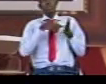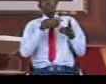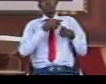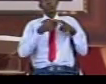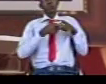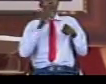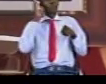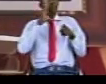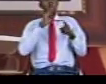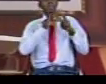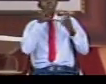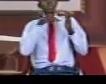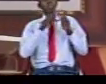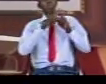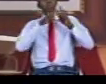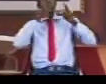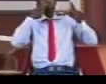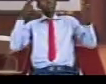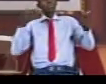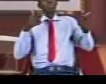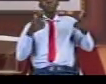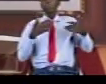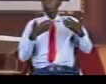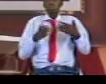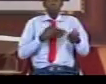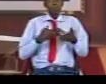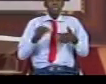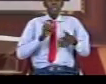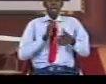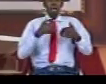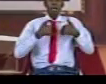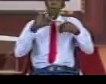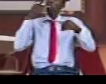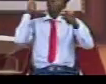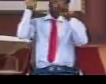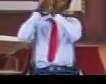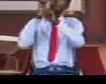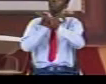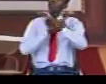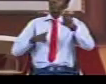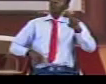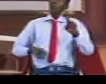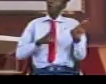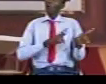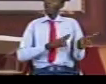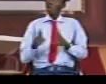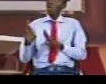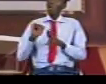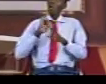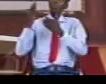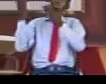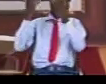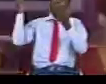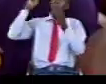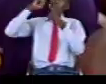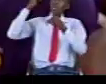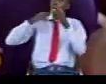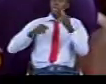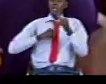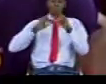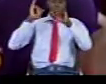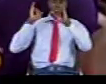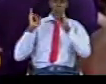be like this, but you say, I've already told the Lord I will serve him to the end, and I will serve him to the